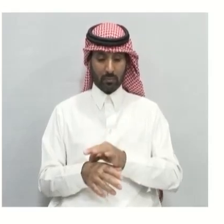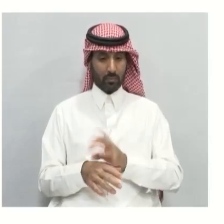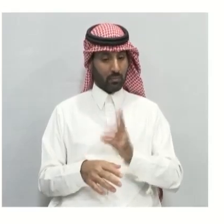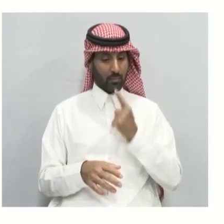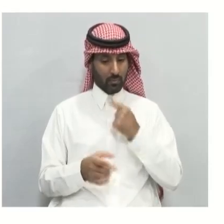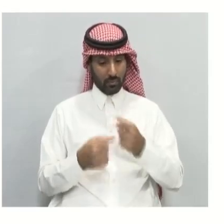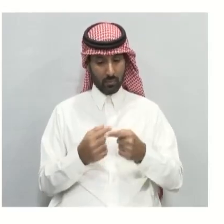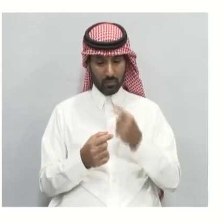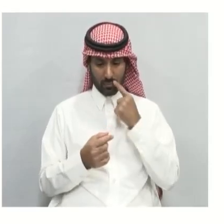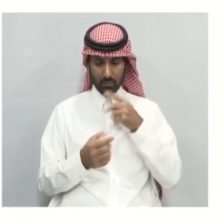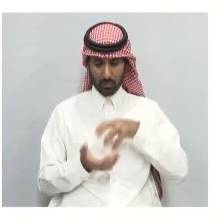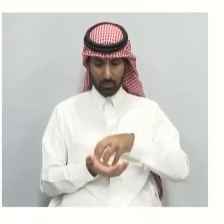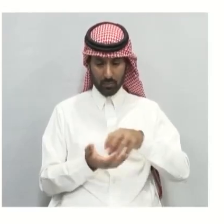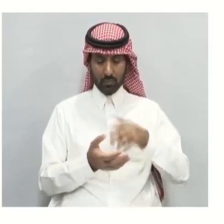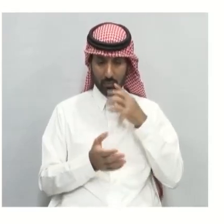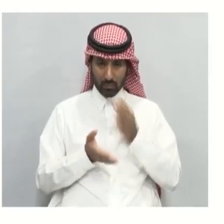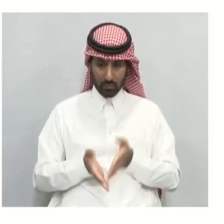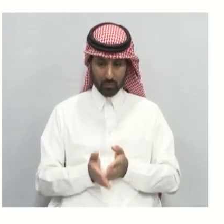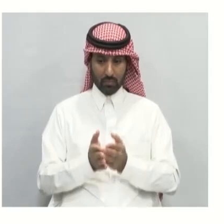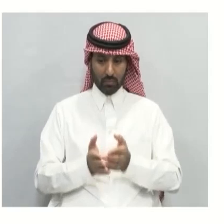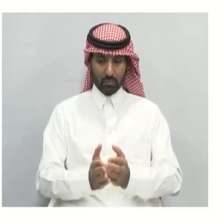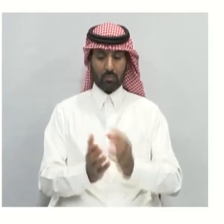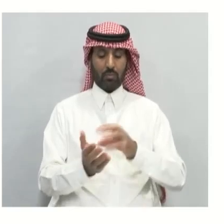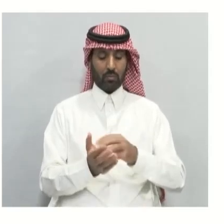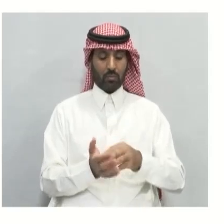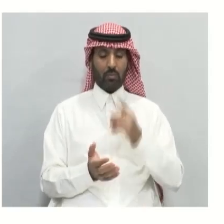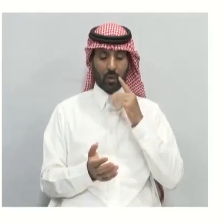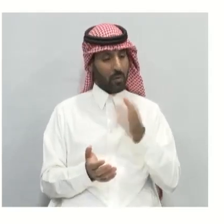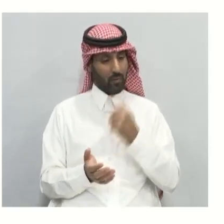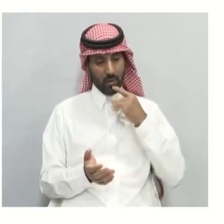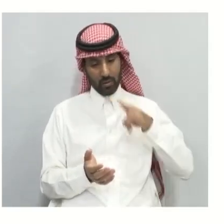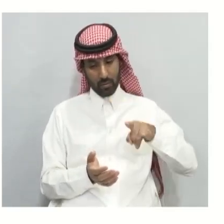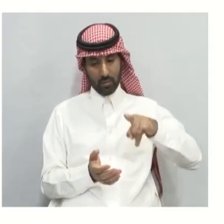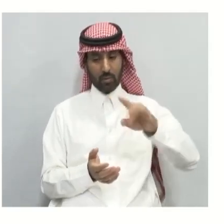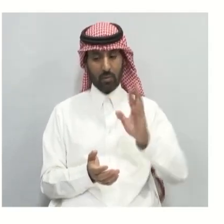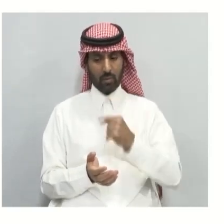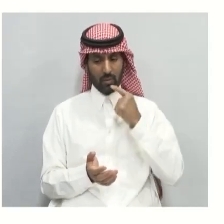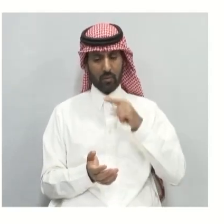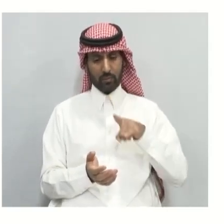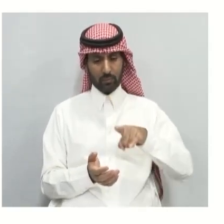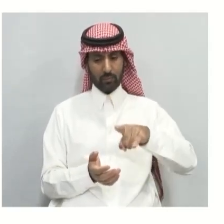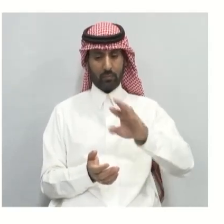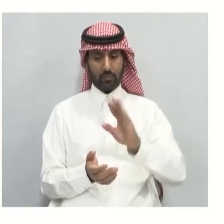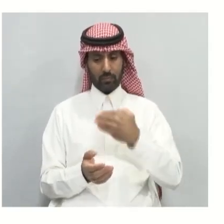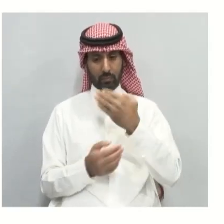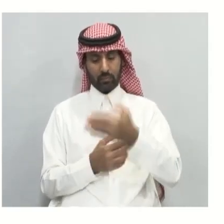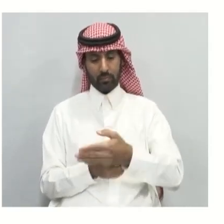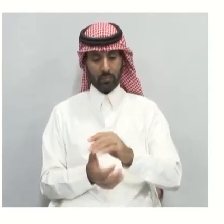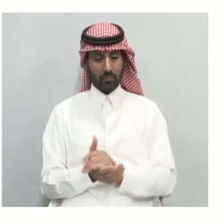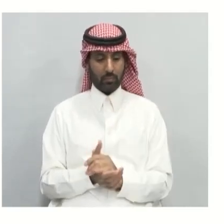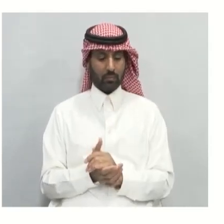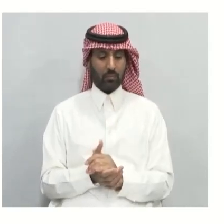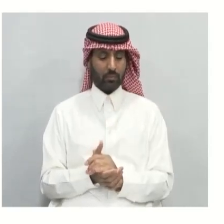People would still be traveling on ships if it weren't for airplanes. No airplanes, today we will be traveling on